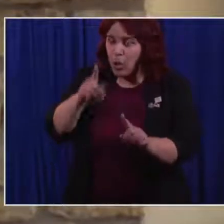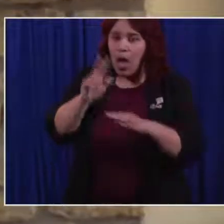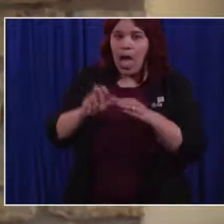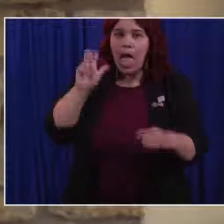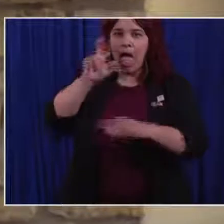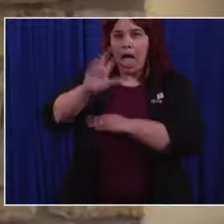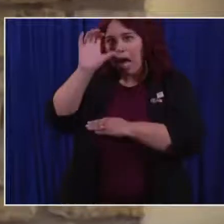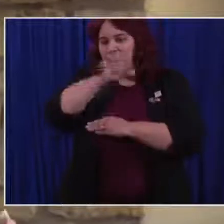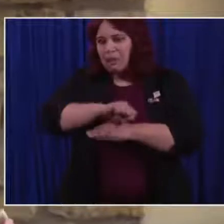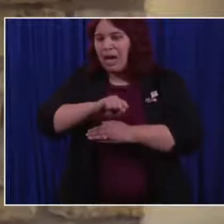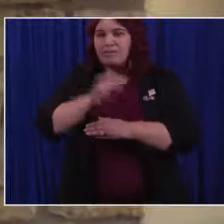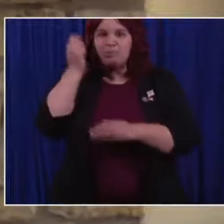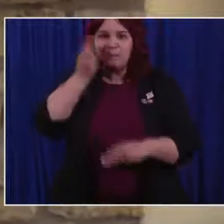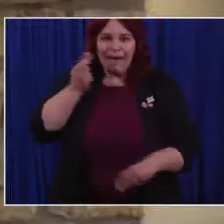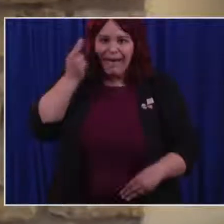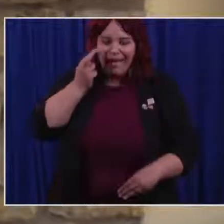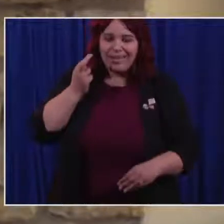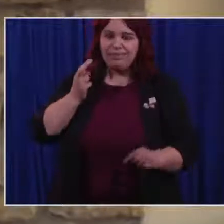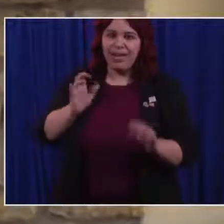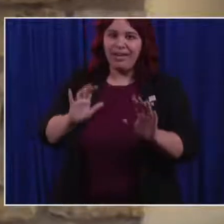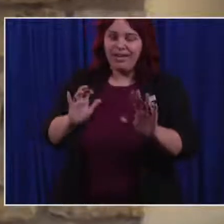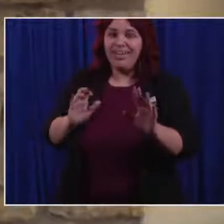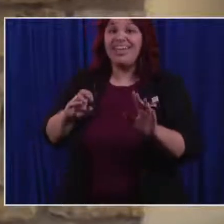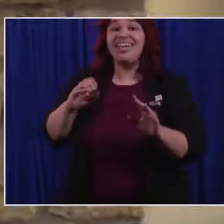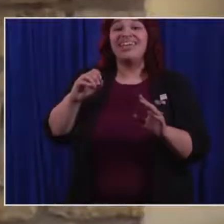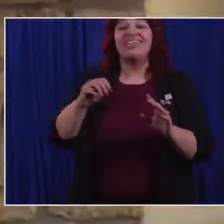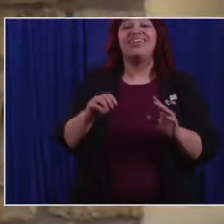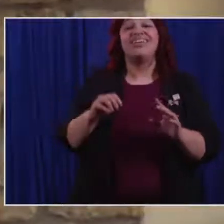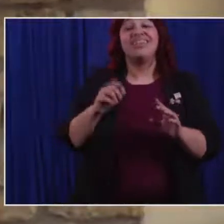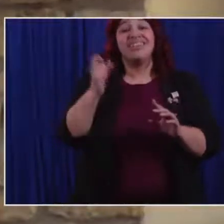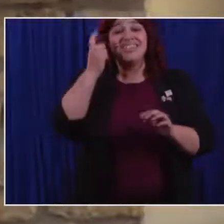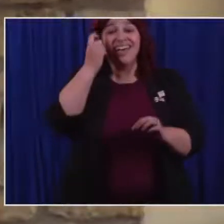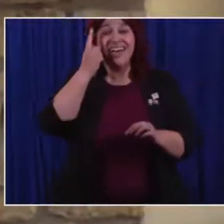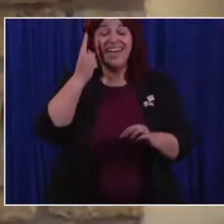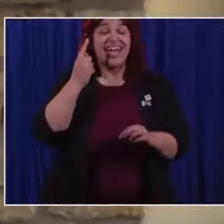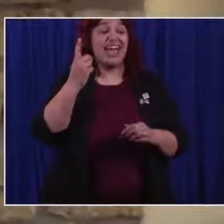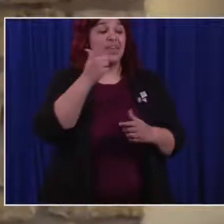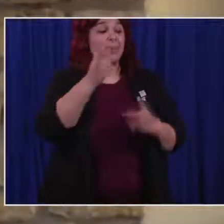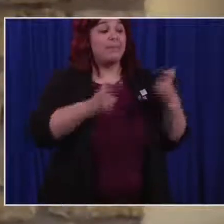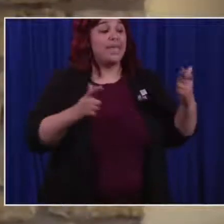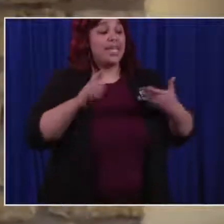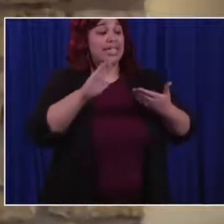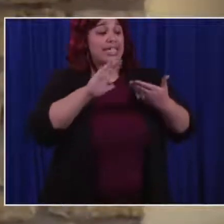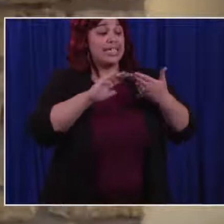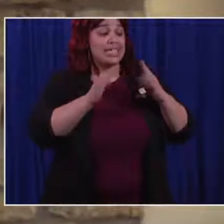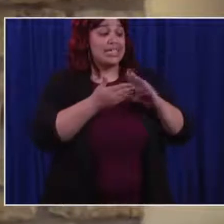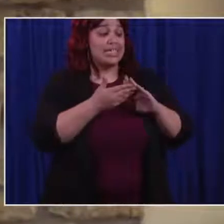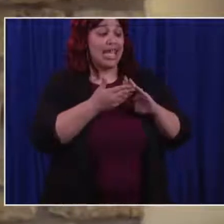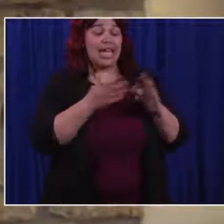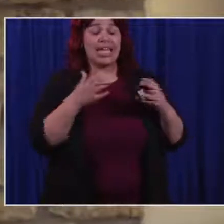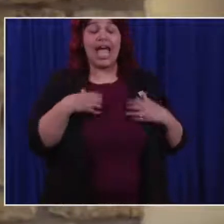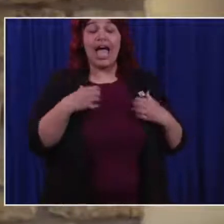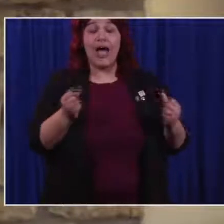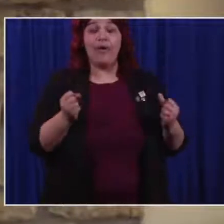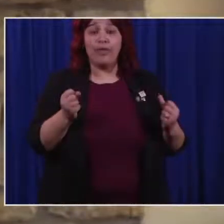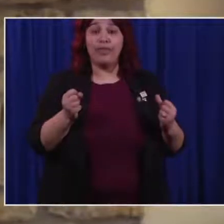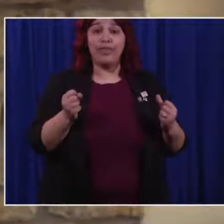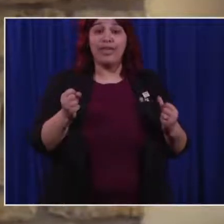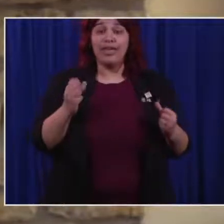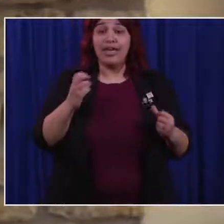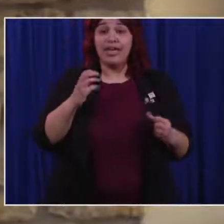to the big city health directors, health commissioners is what we call them in Ohio, they